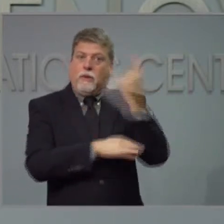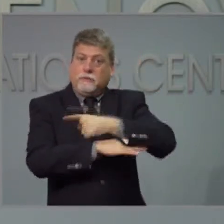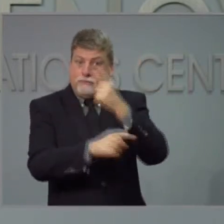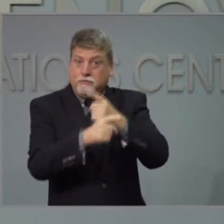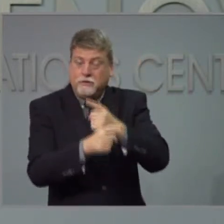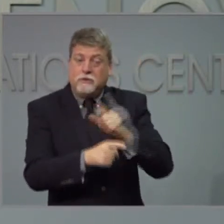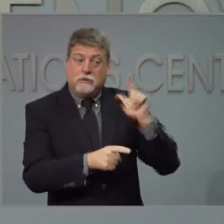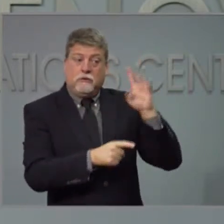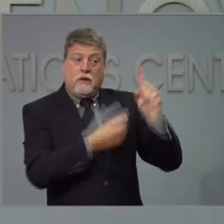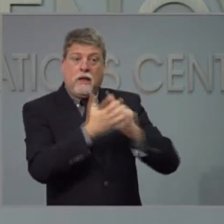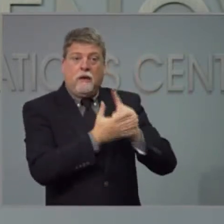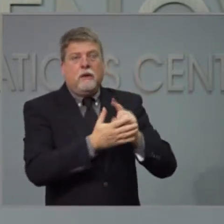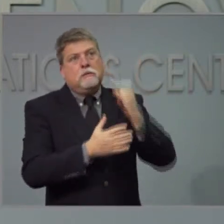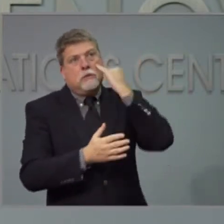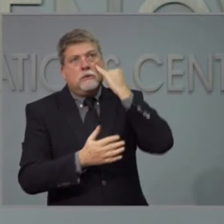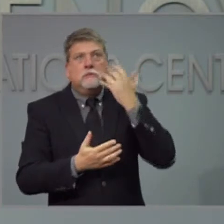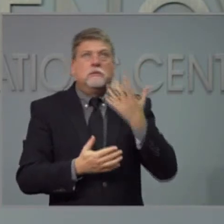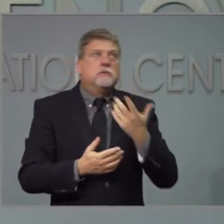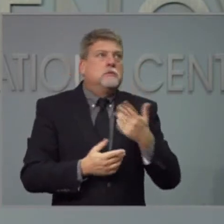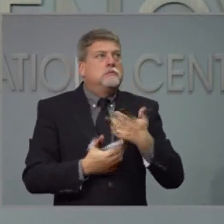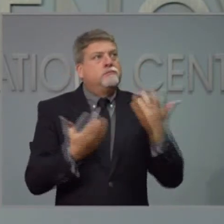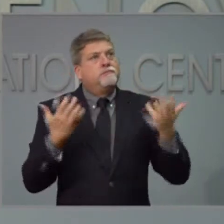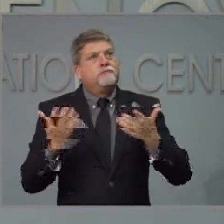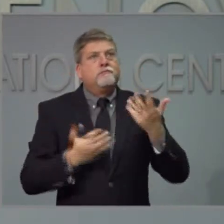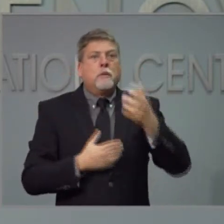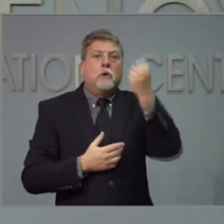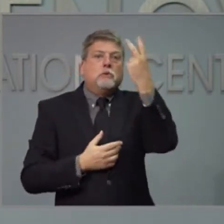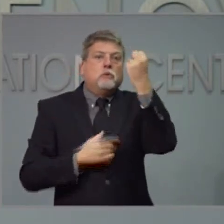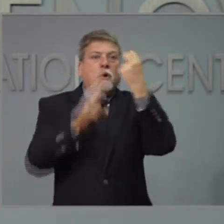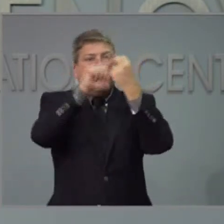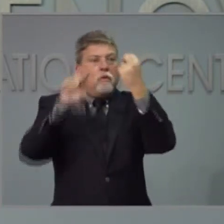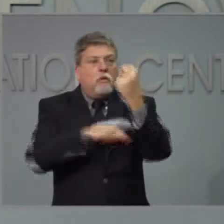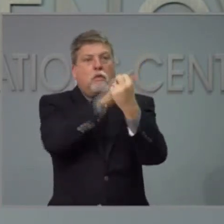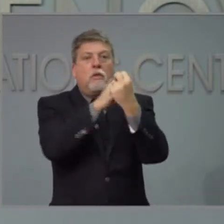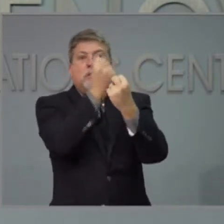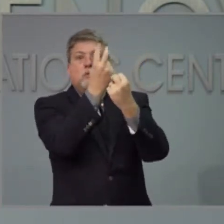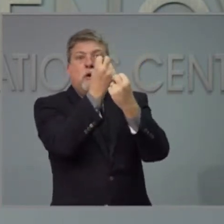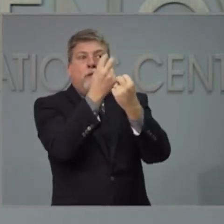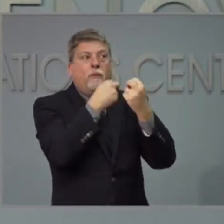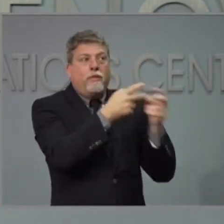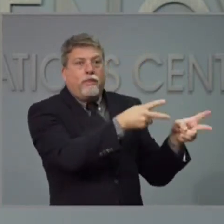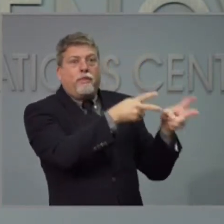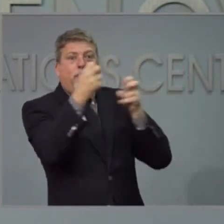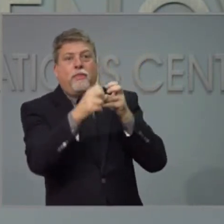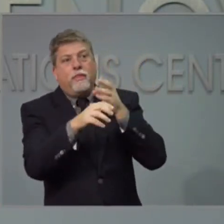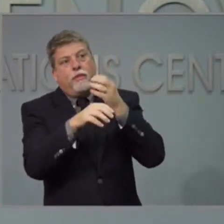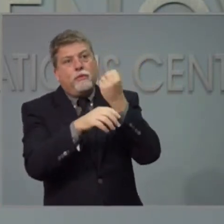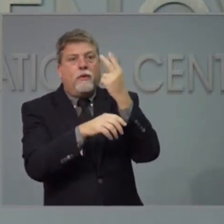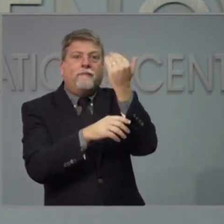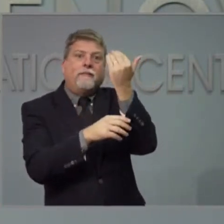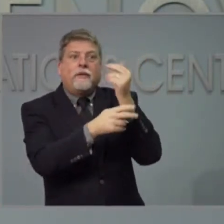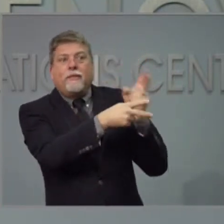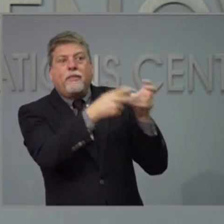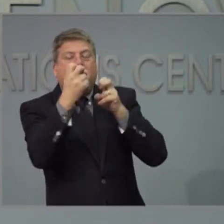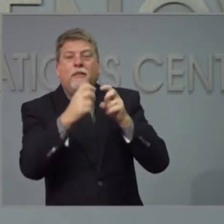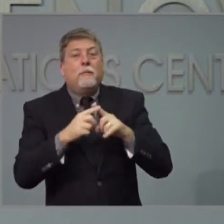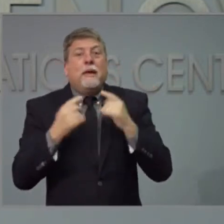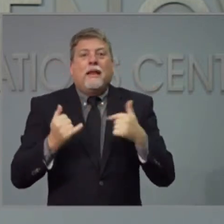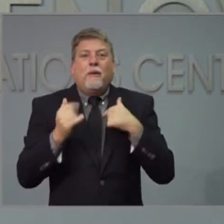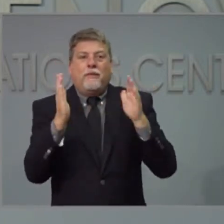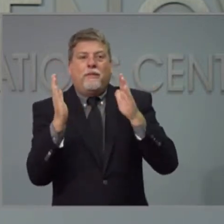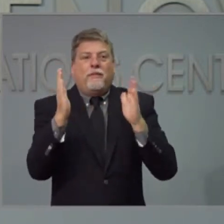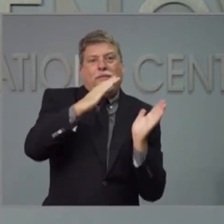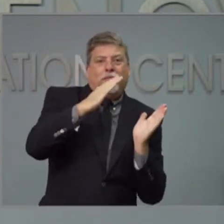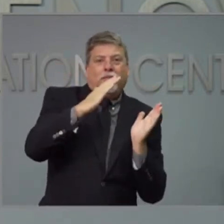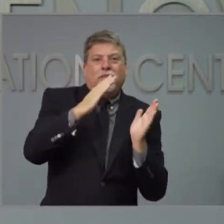that data. We're shifting that 24 hours over the next day or so in order to change up our timing and to